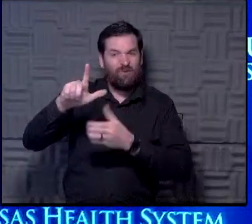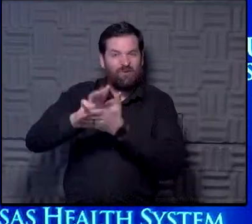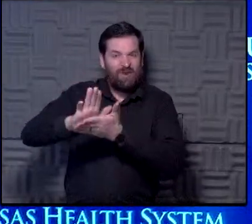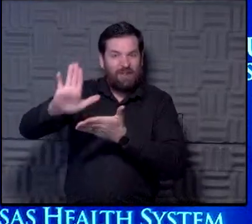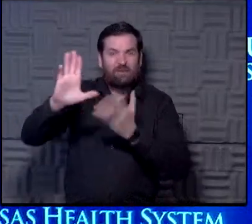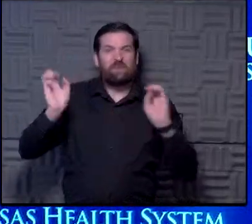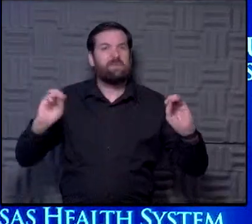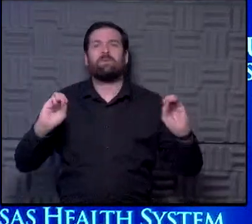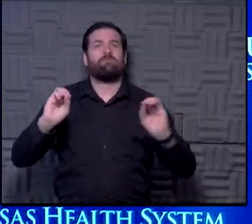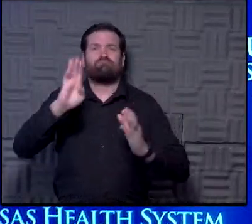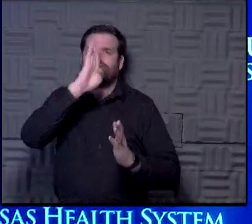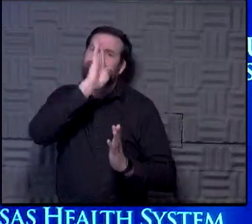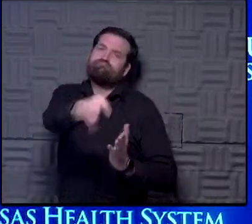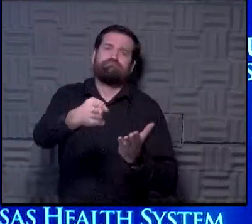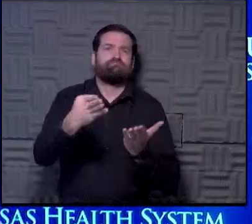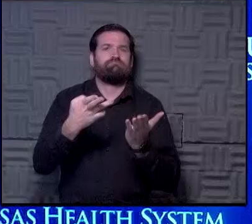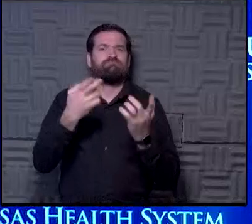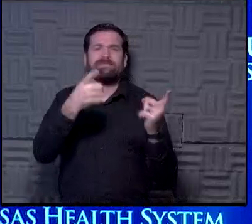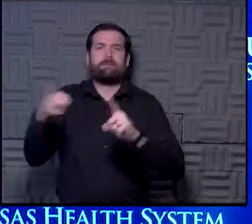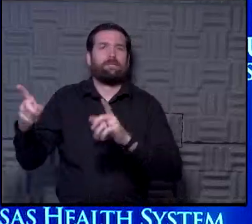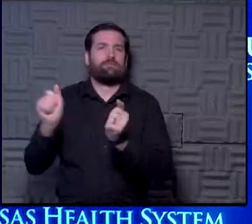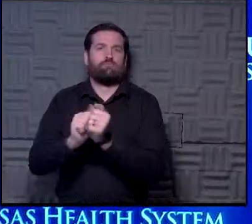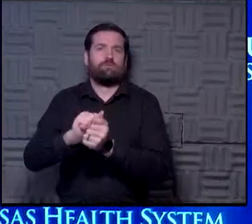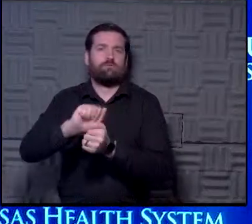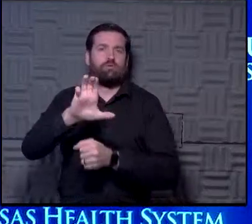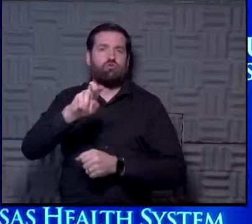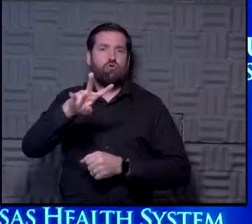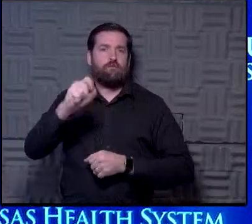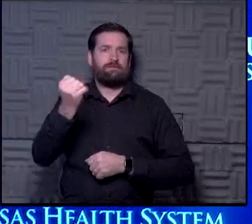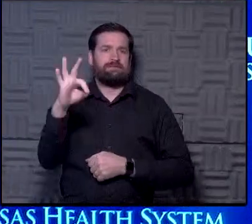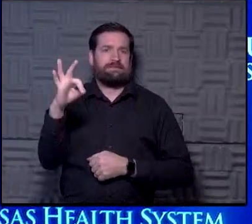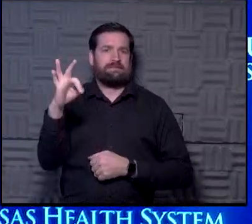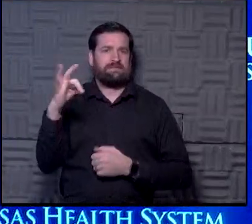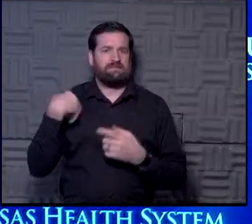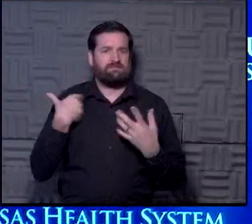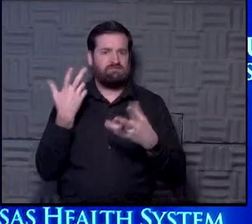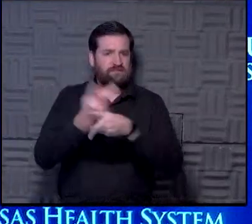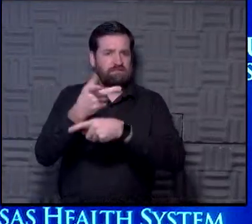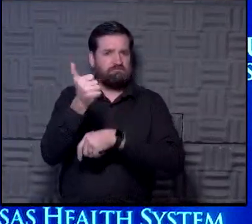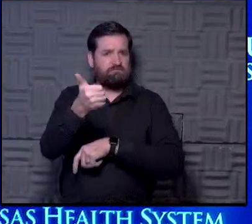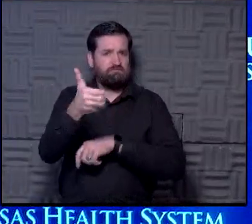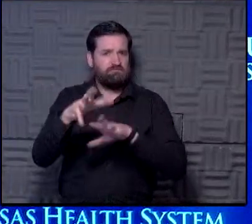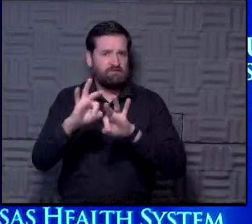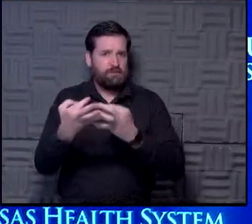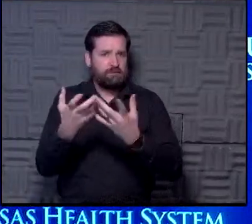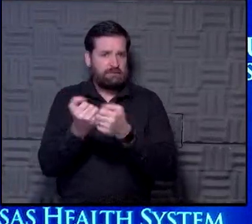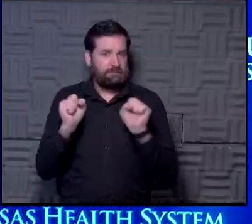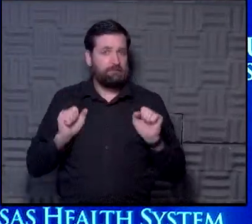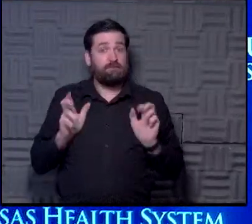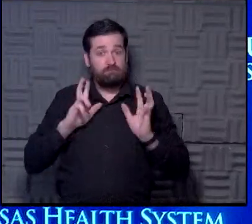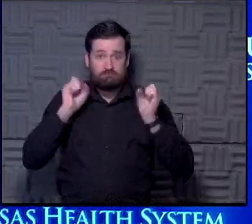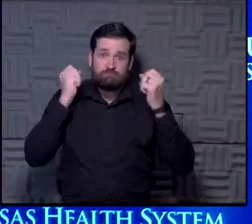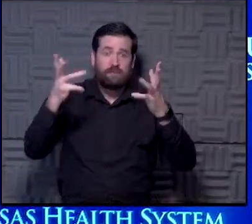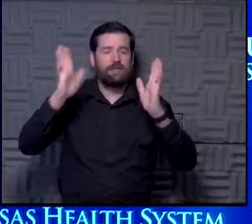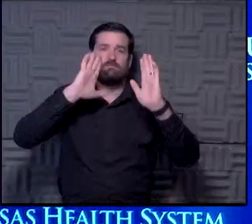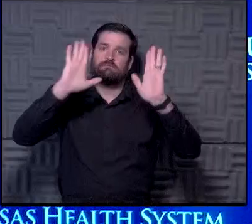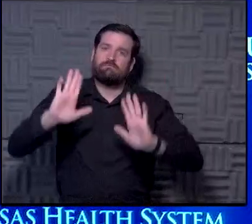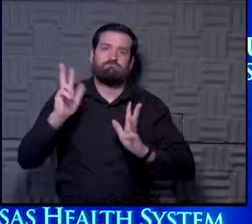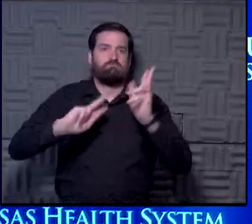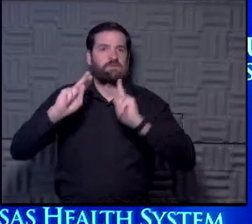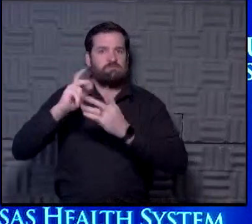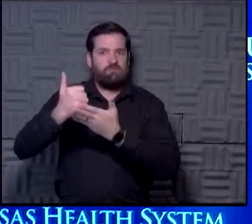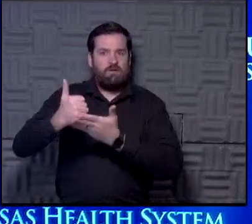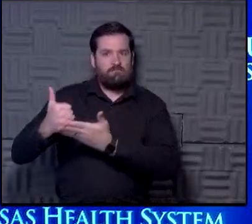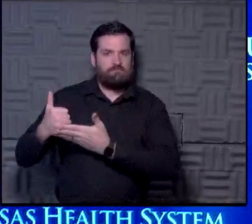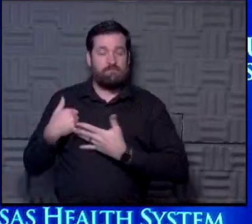try and tell you the truth about what's going on around coronavirus and trying to keep you and your family safe. And we've had some great people help us do that over the last few